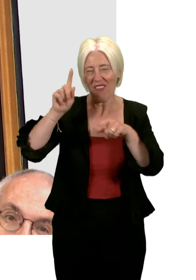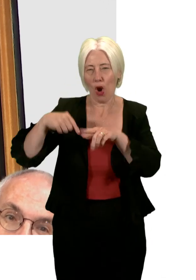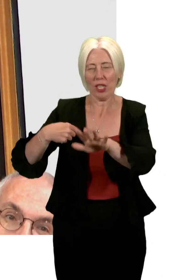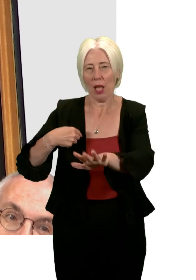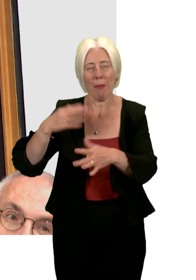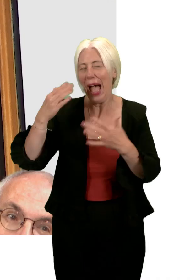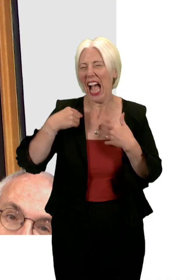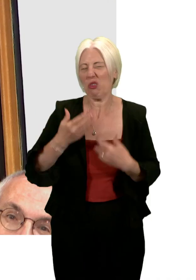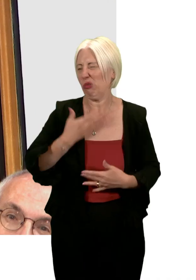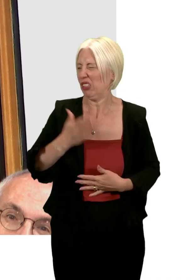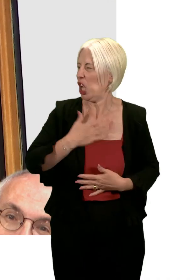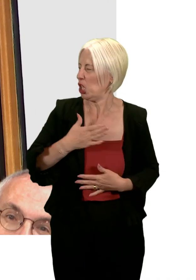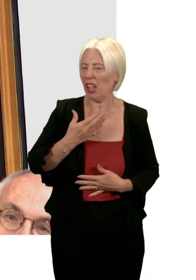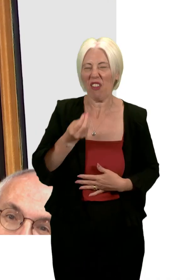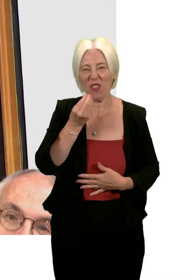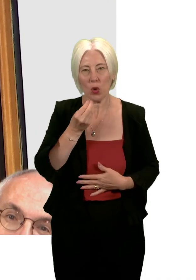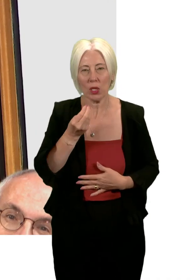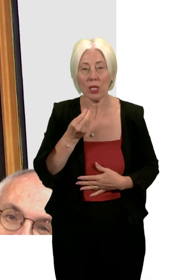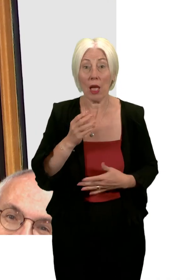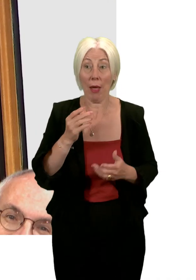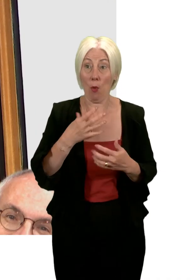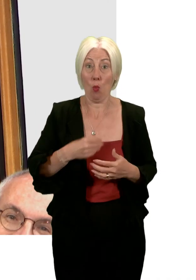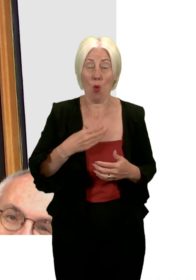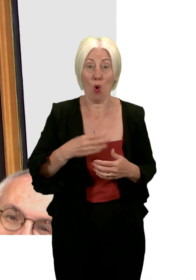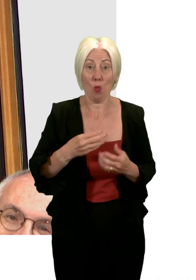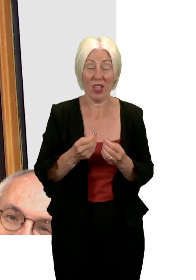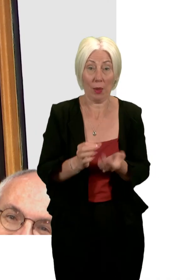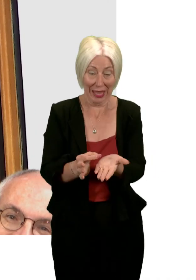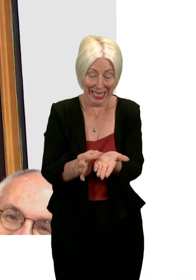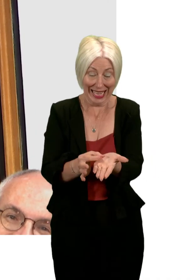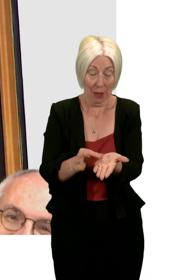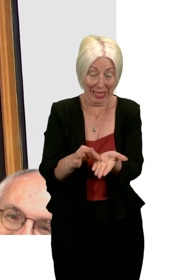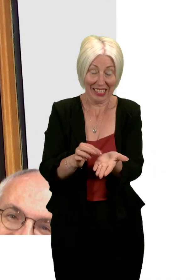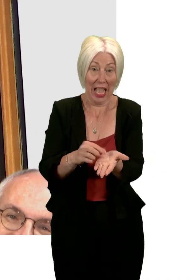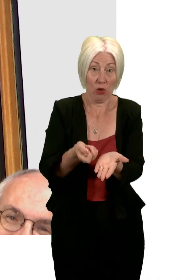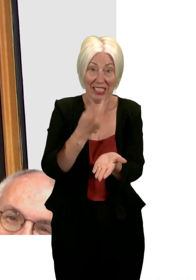for the day when I could get all the nutrition I need in a tablet. Is that coming any time soon?